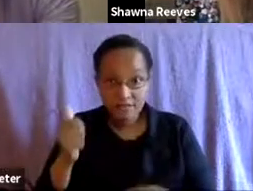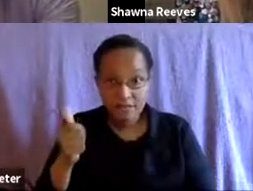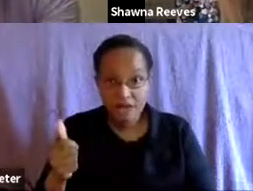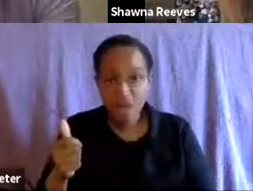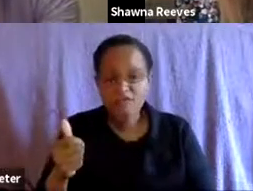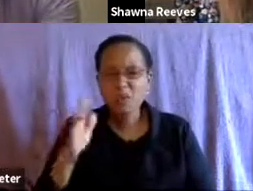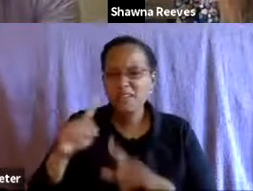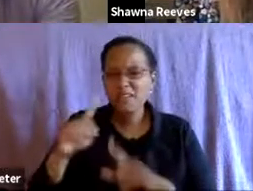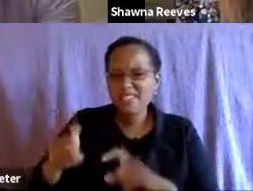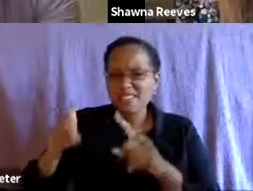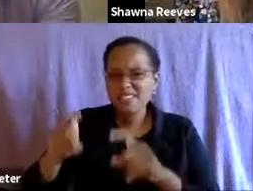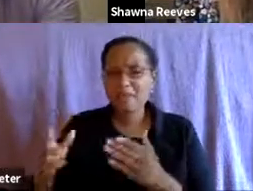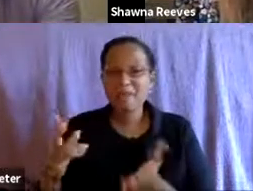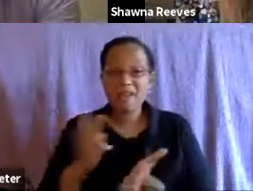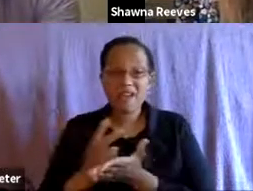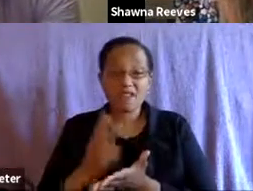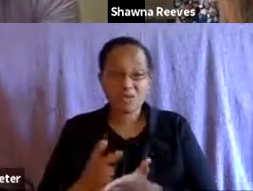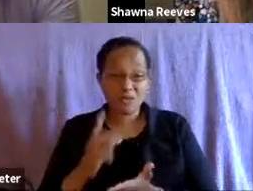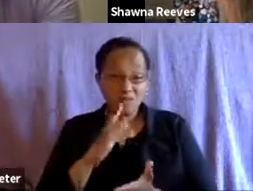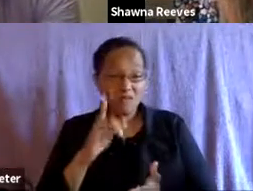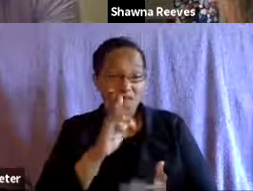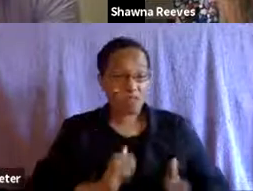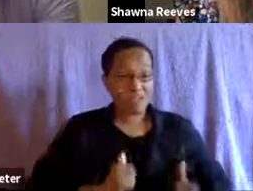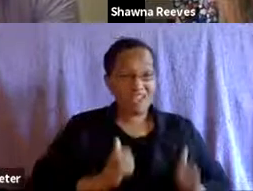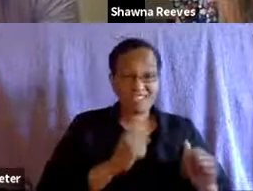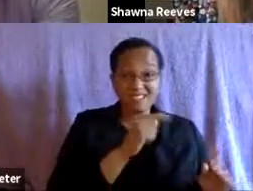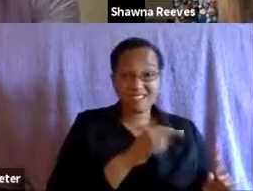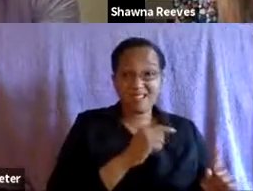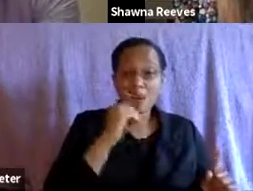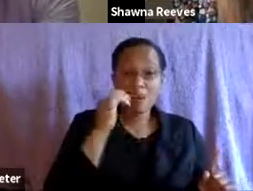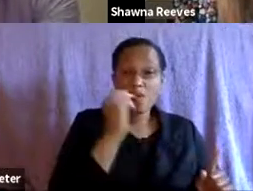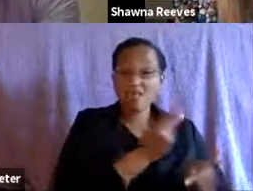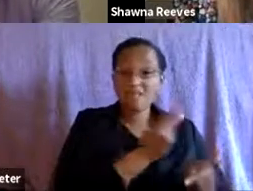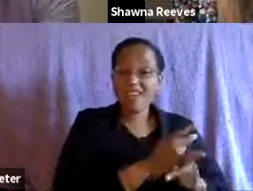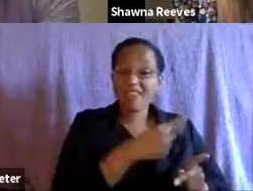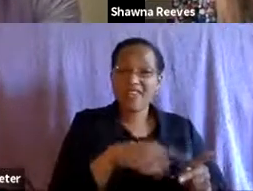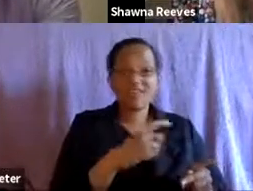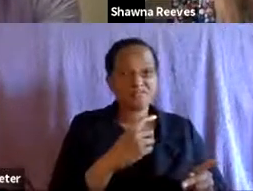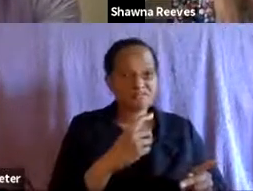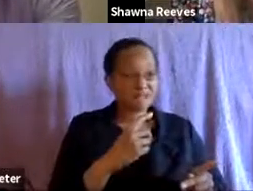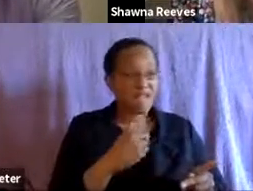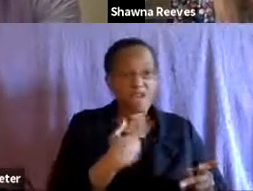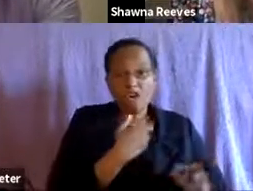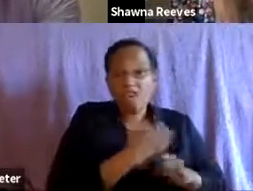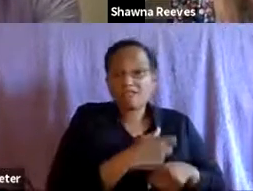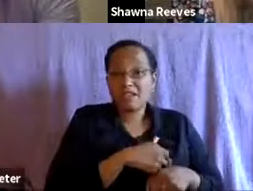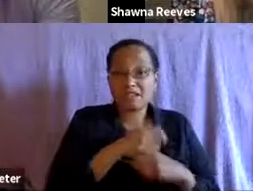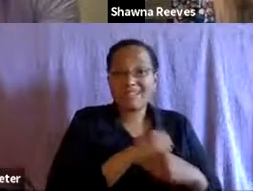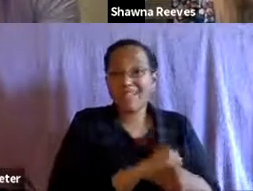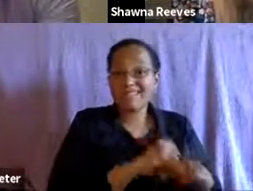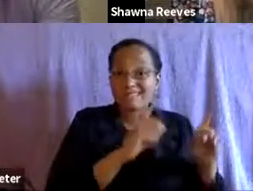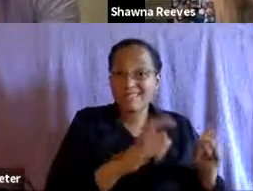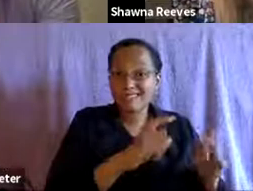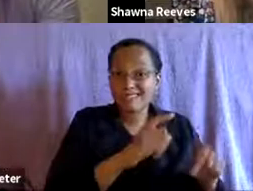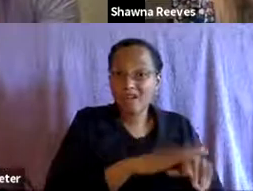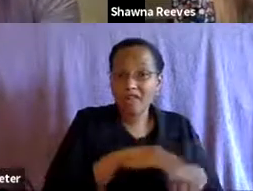I come in contact with. So that's another consideration. Now, that's what they're doing with staff at Laguna Honda. They're putting them up in hotels. They